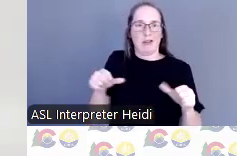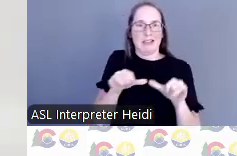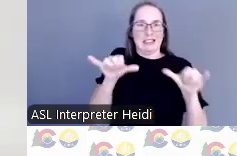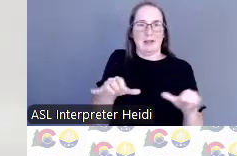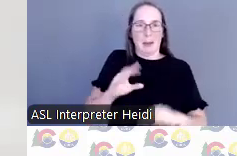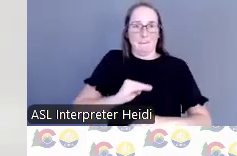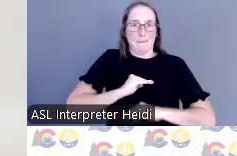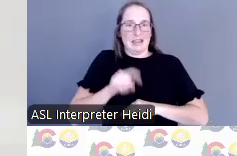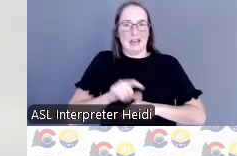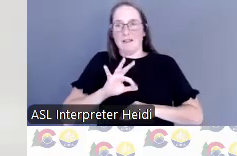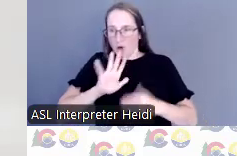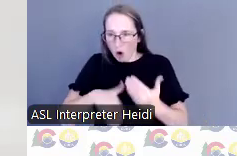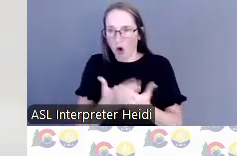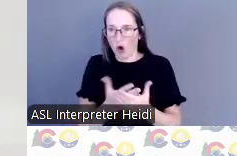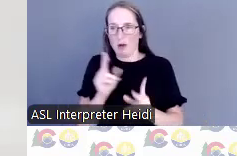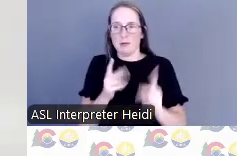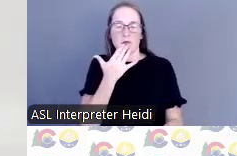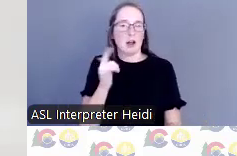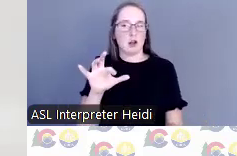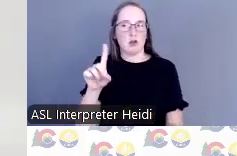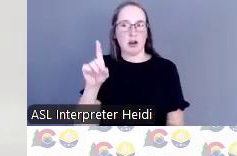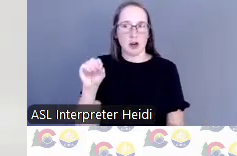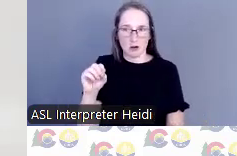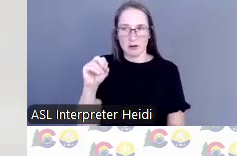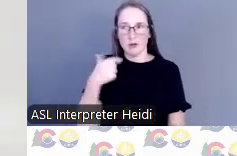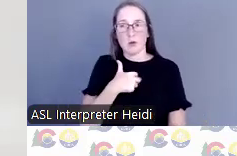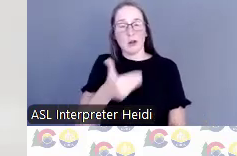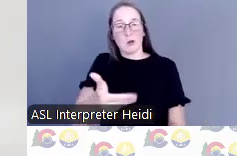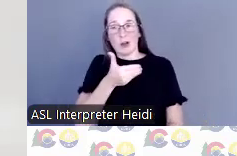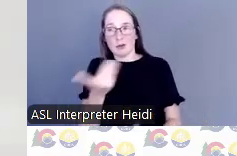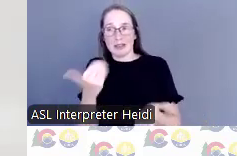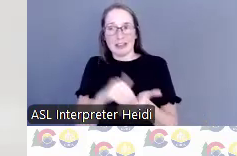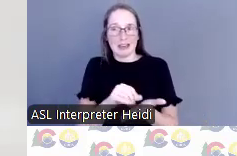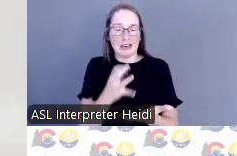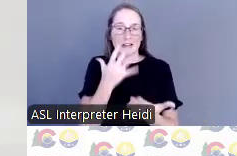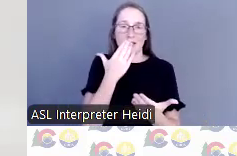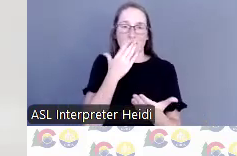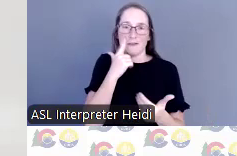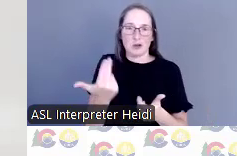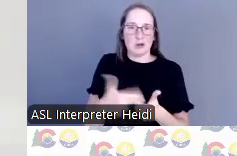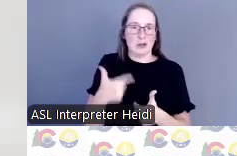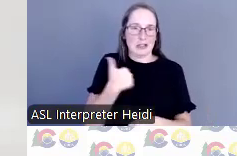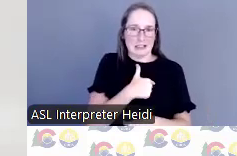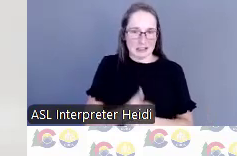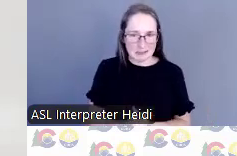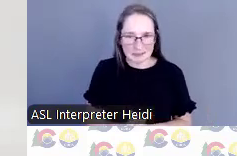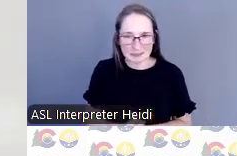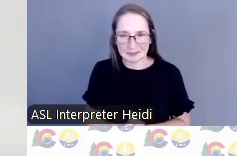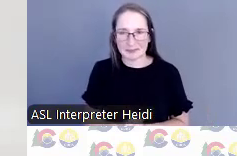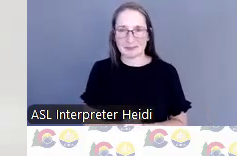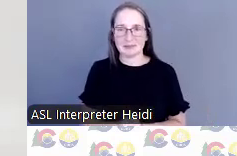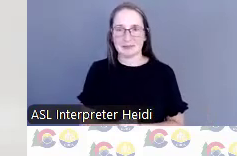the needs of all people in Colorado. And we welcome you and thank you for joining us in this mission.